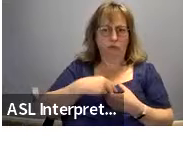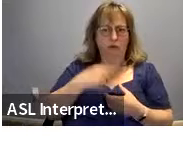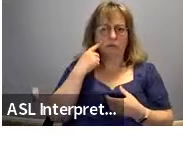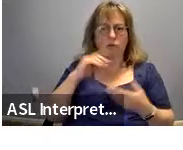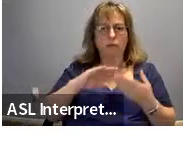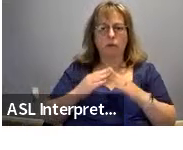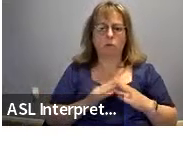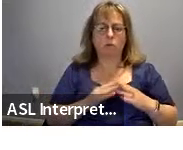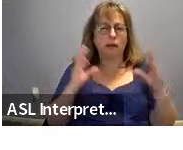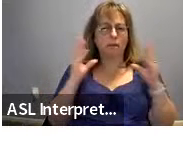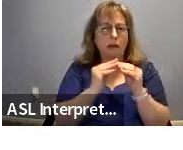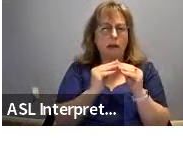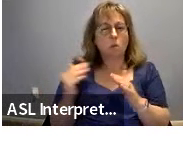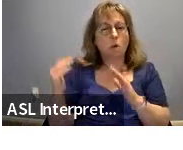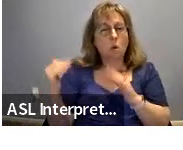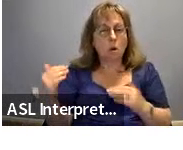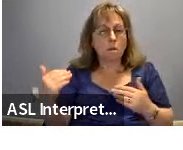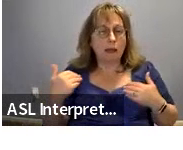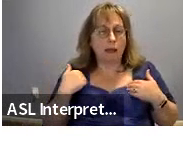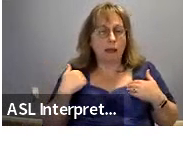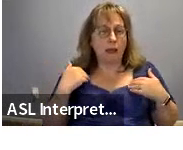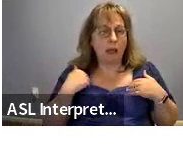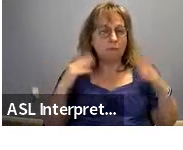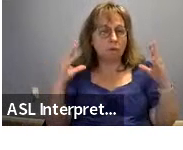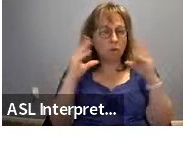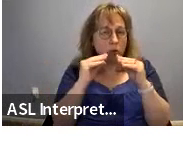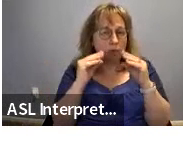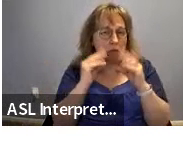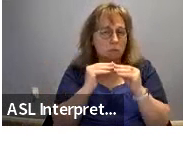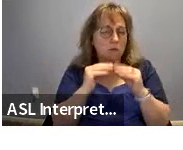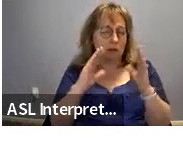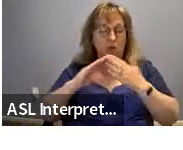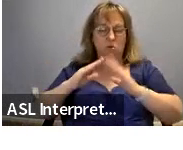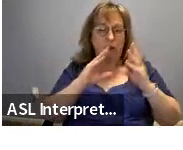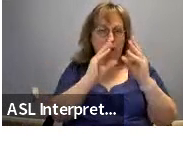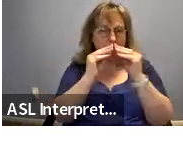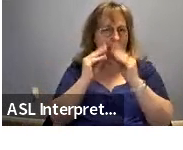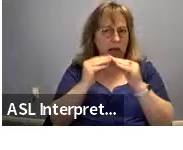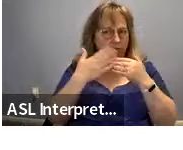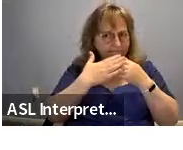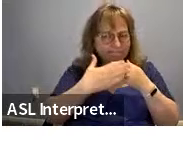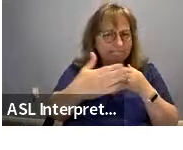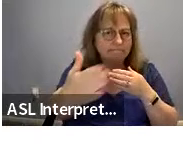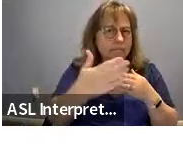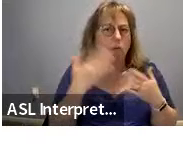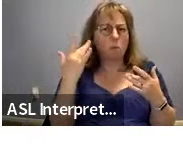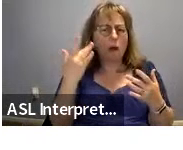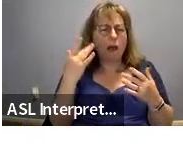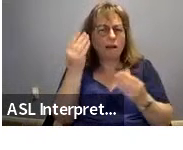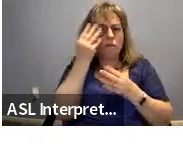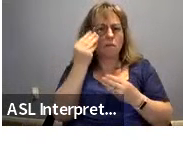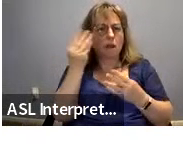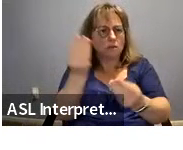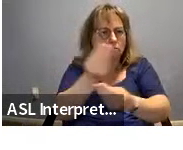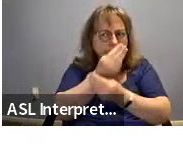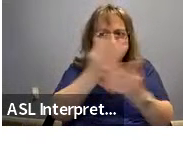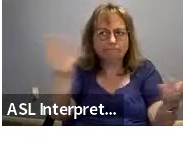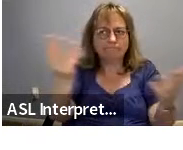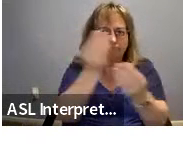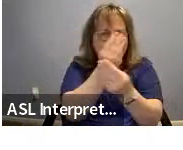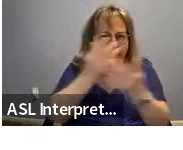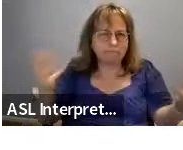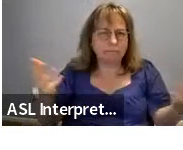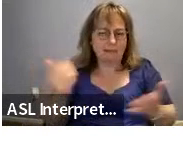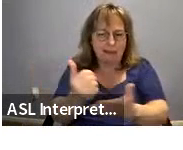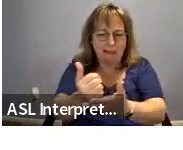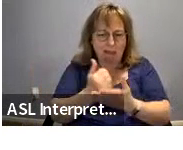have these community meetings ongoing in the future to provide our patrons information to help them understand the workings